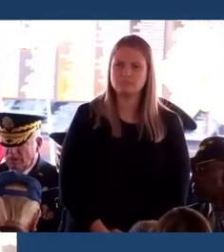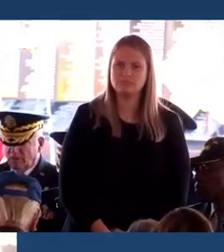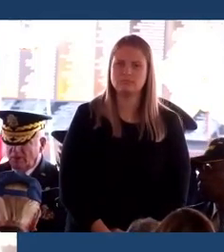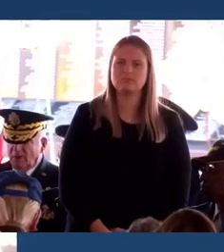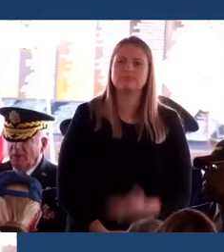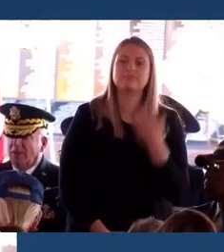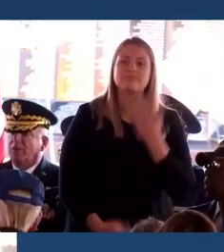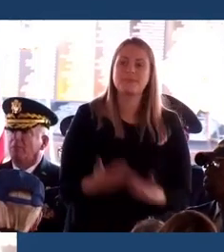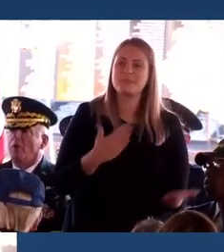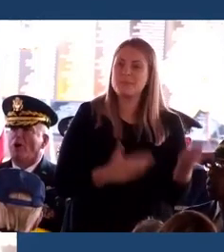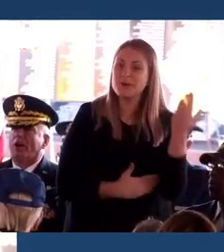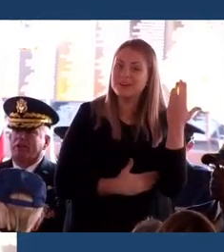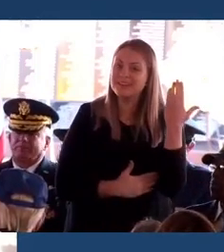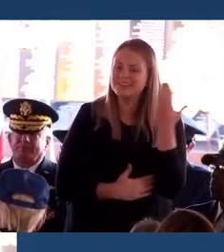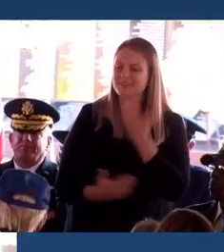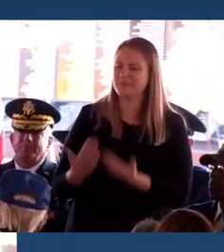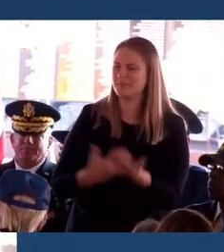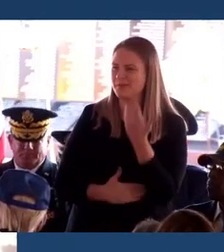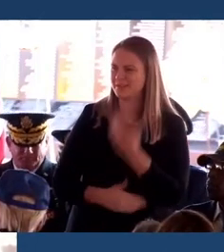Good morning. Good morning.